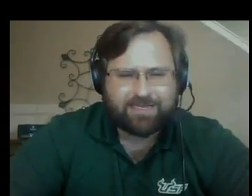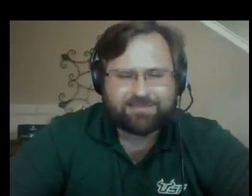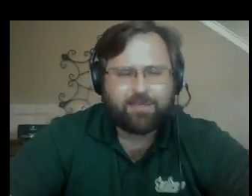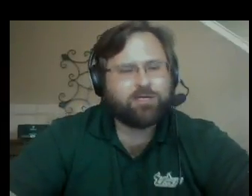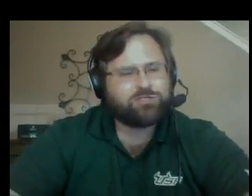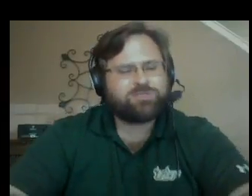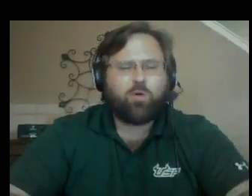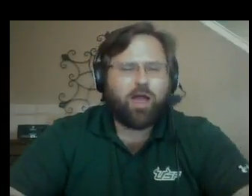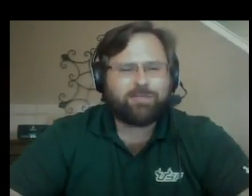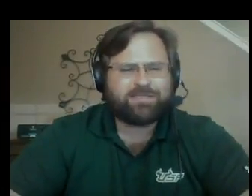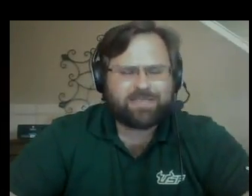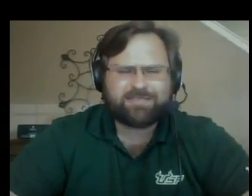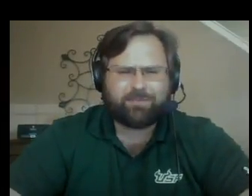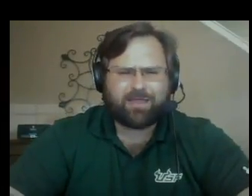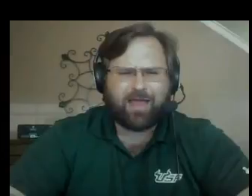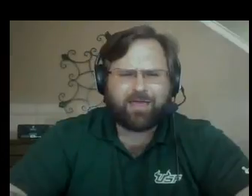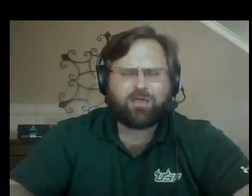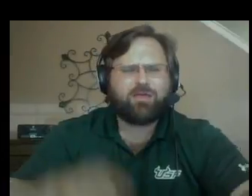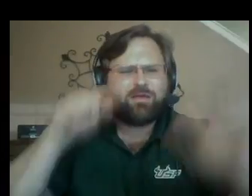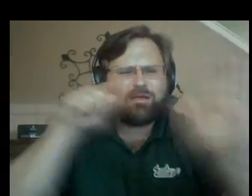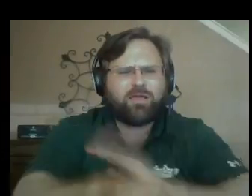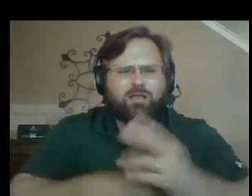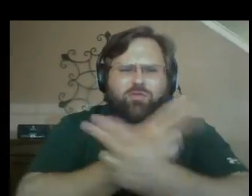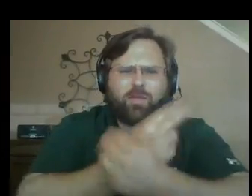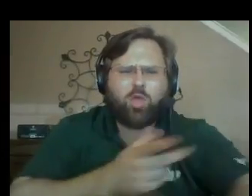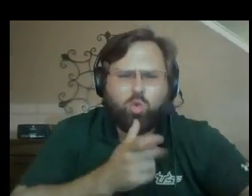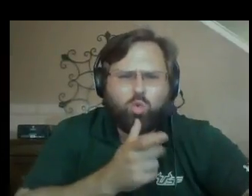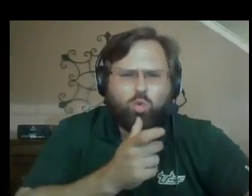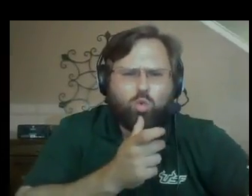the sentence. So it's more common to sign something like,